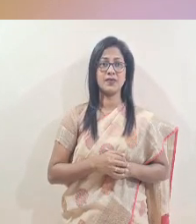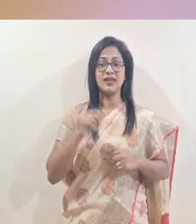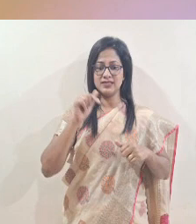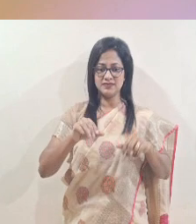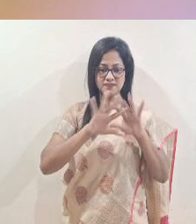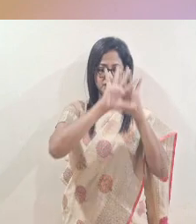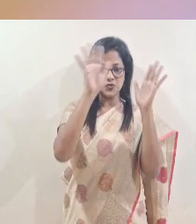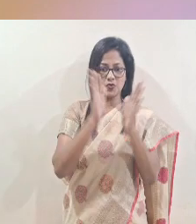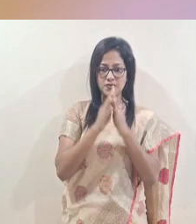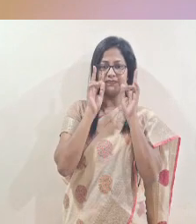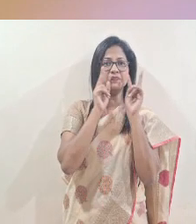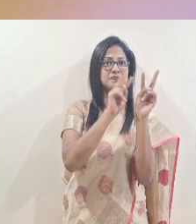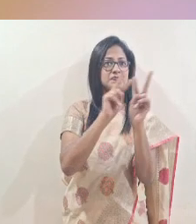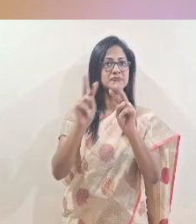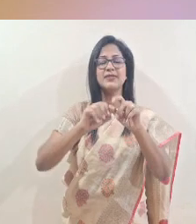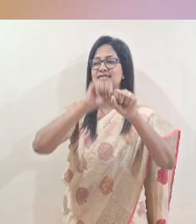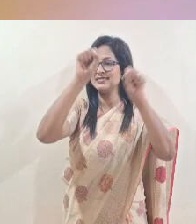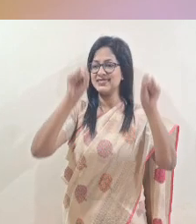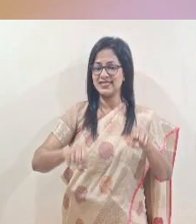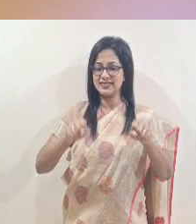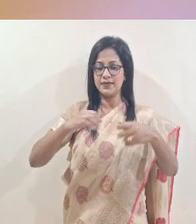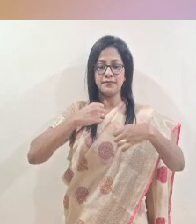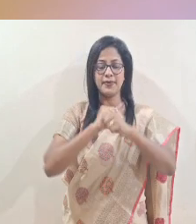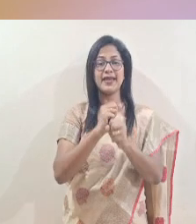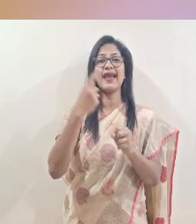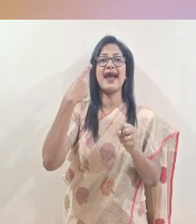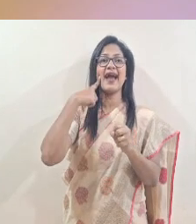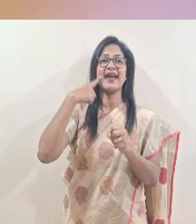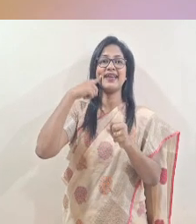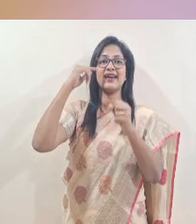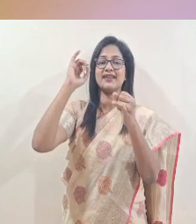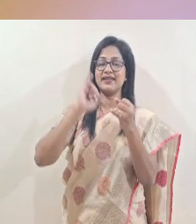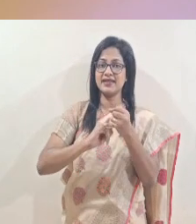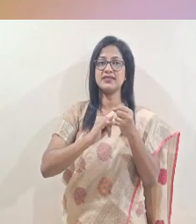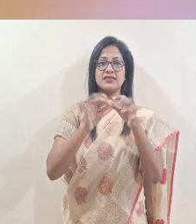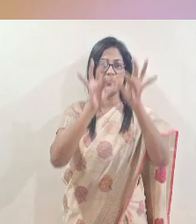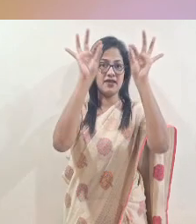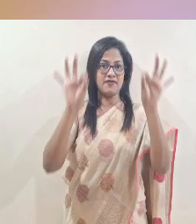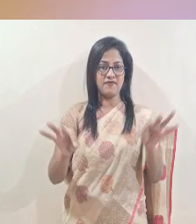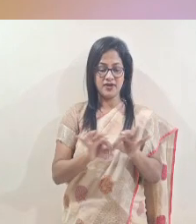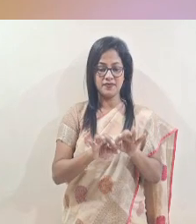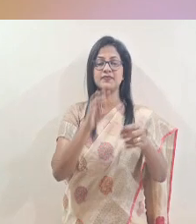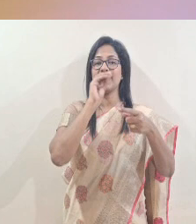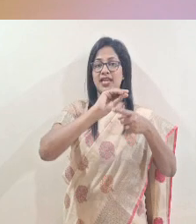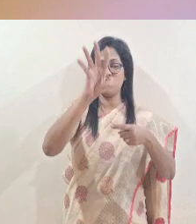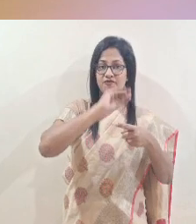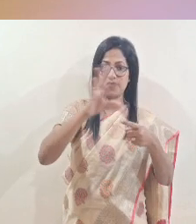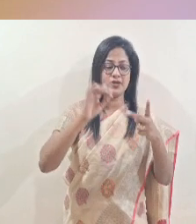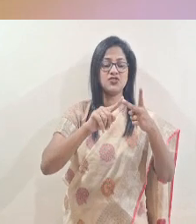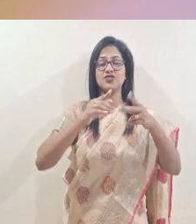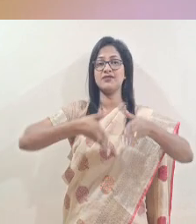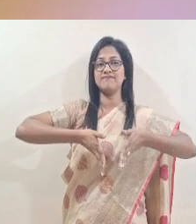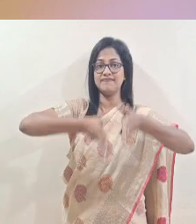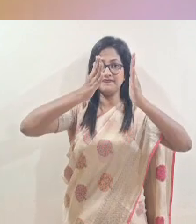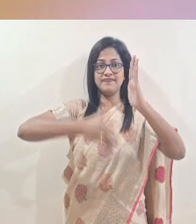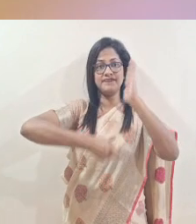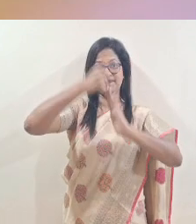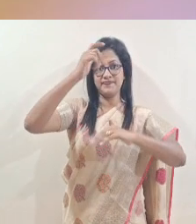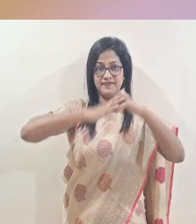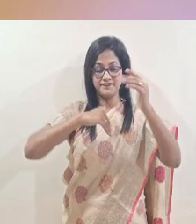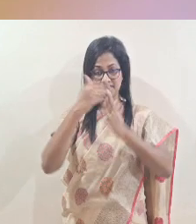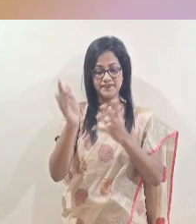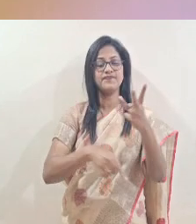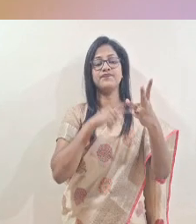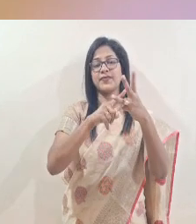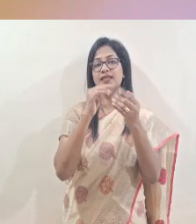whole system, I think we developed what is called as an IIS framework, which is information, infrastructure, and